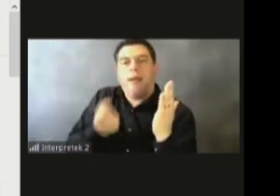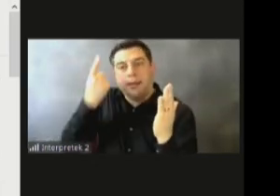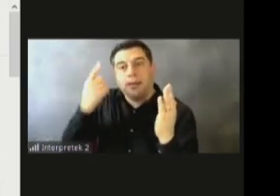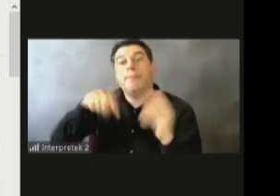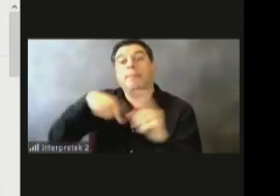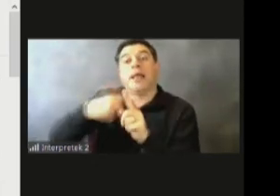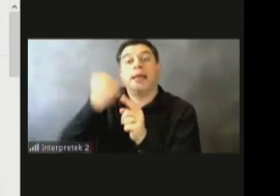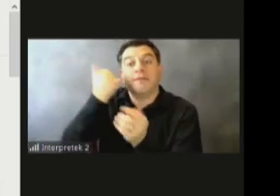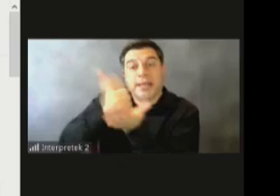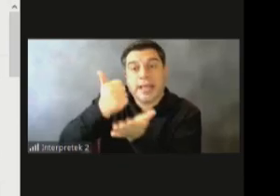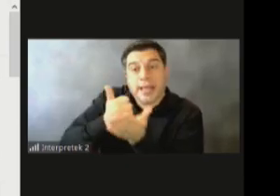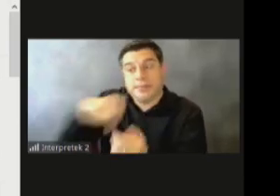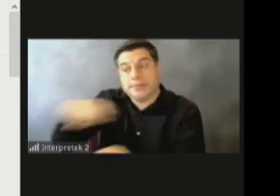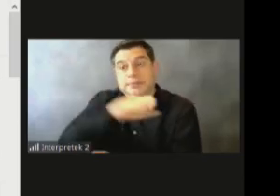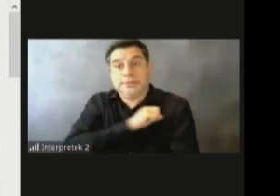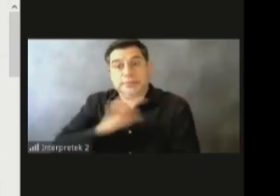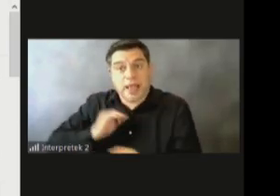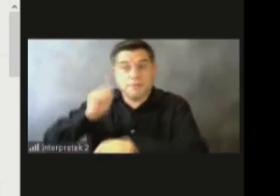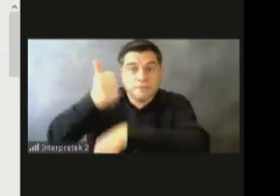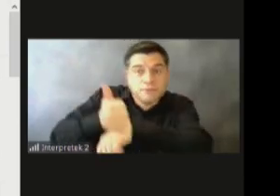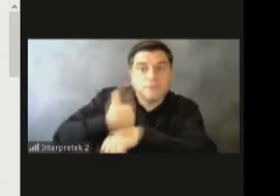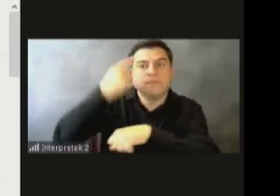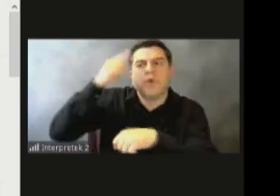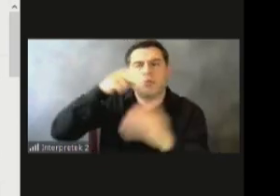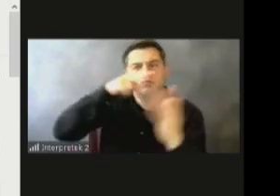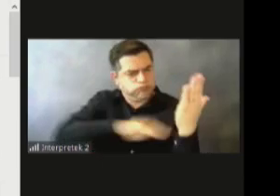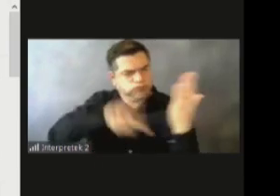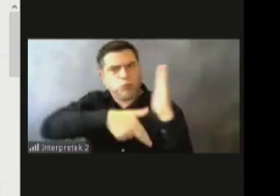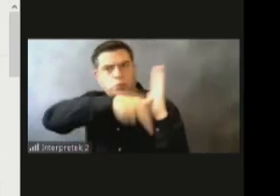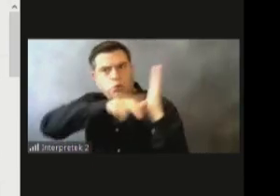process so that developers have somebody to deal with.